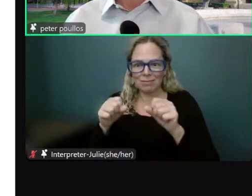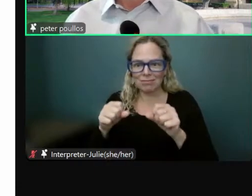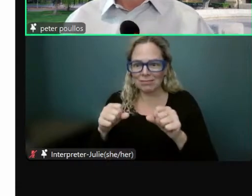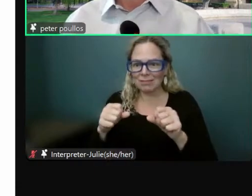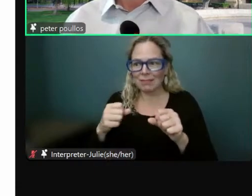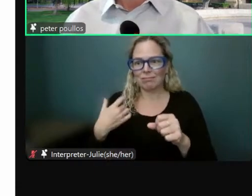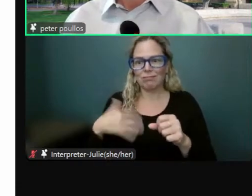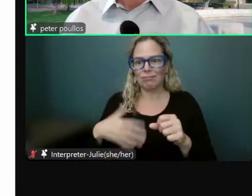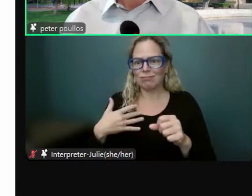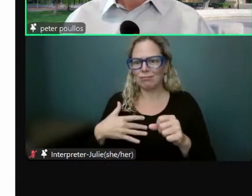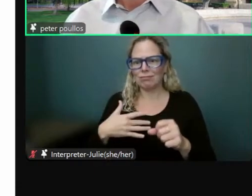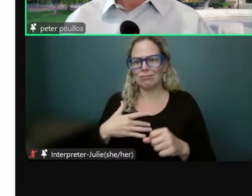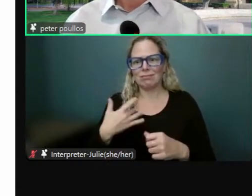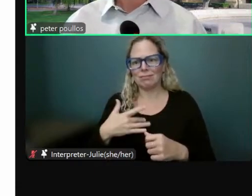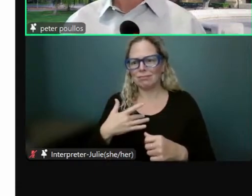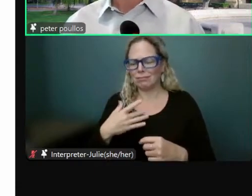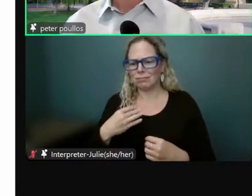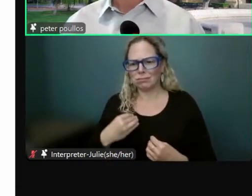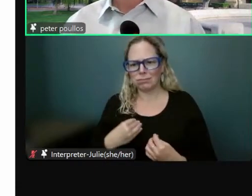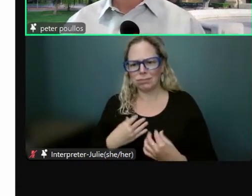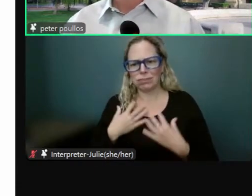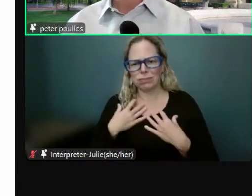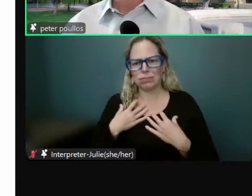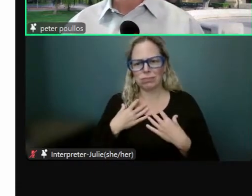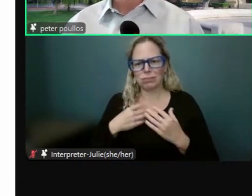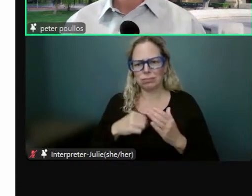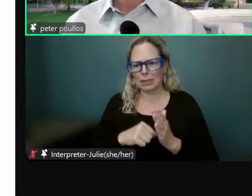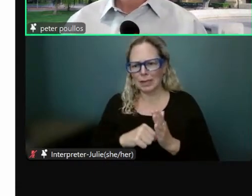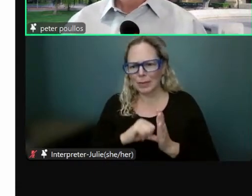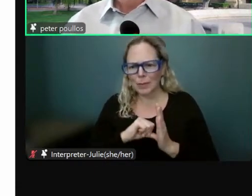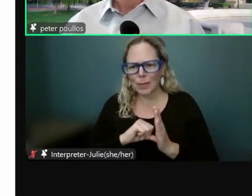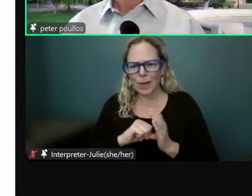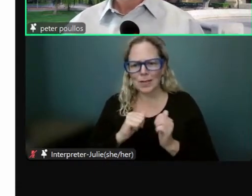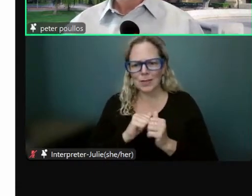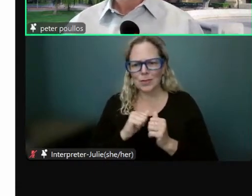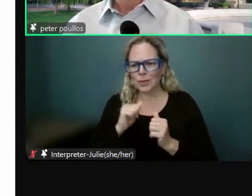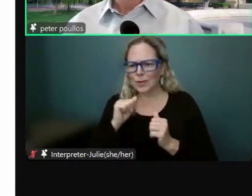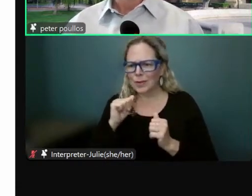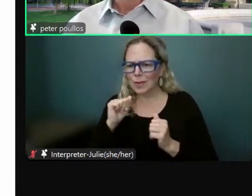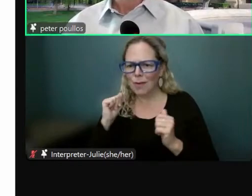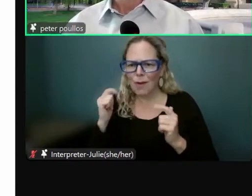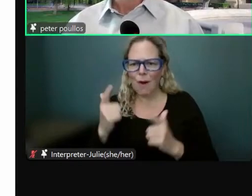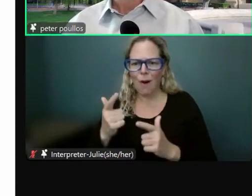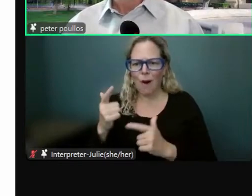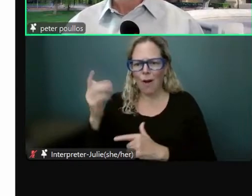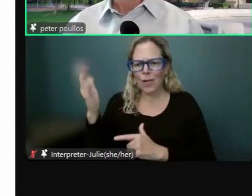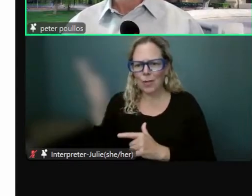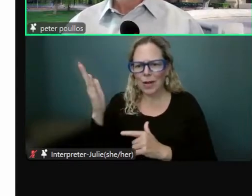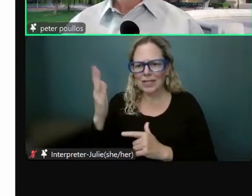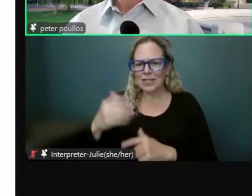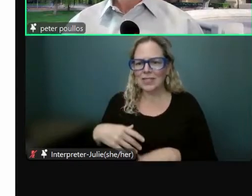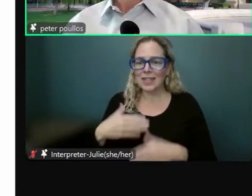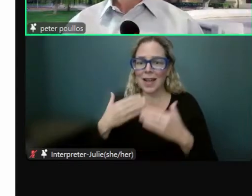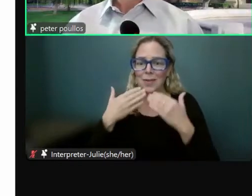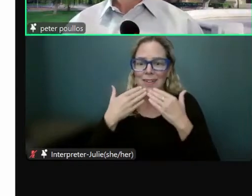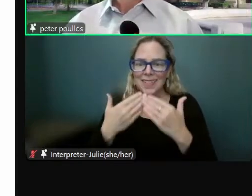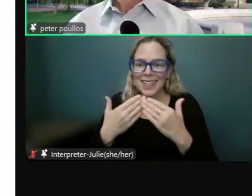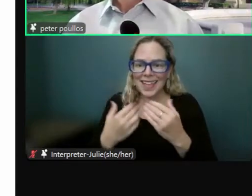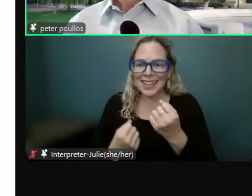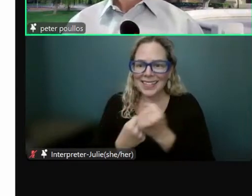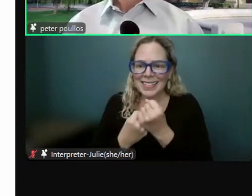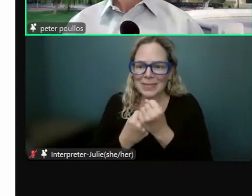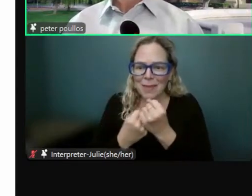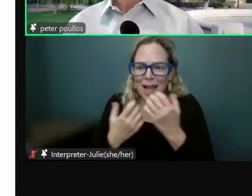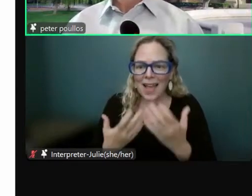start to finish by all the amazing presentations. I'd like to say thank you to our sponsors and